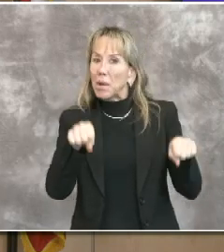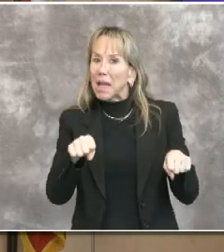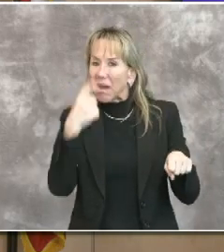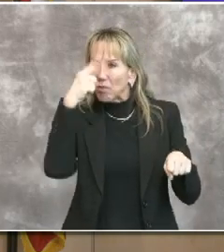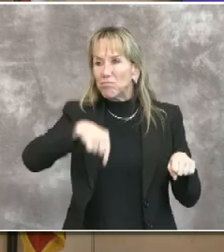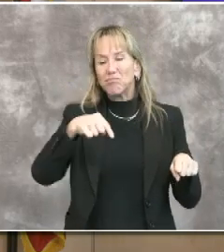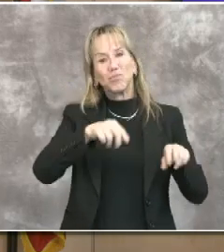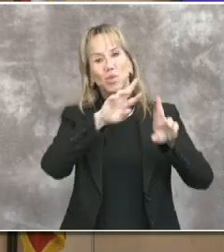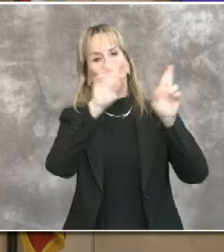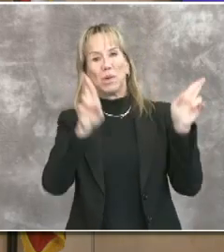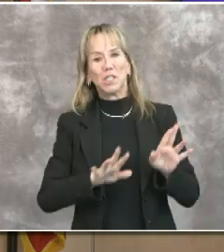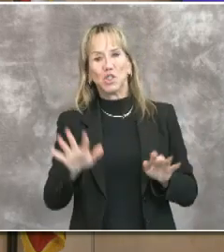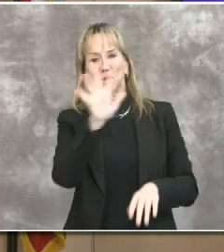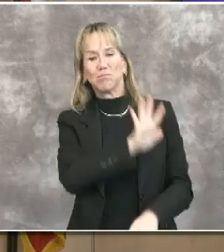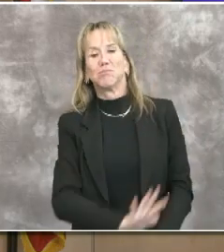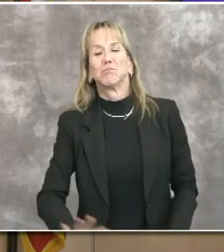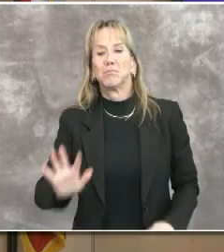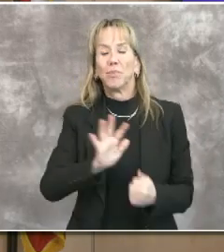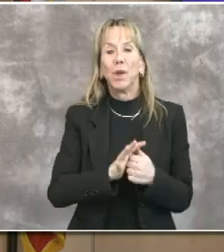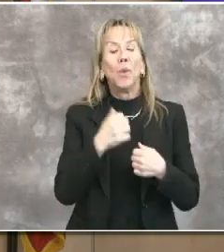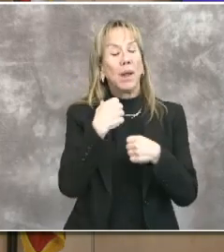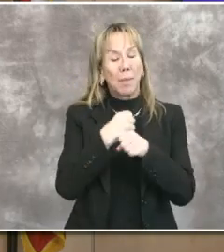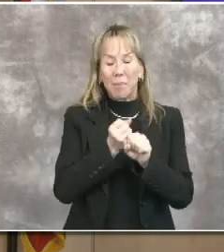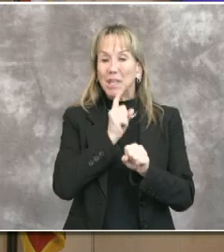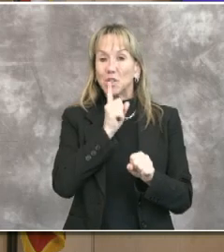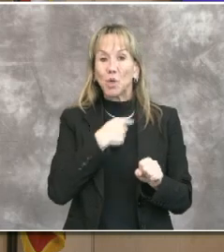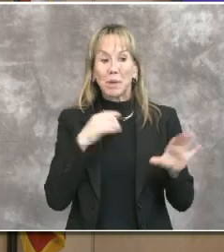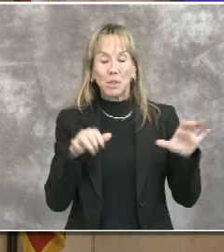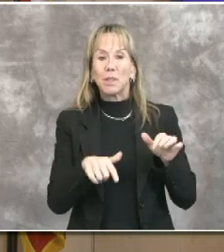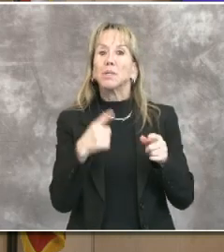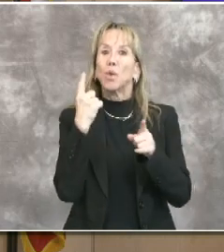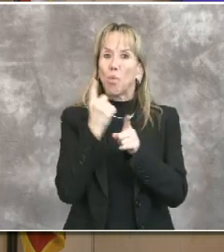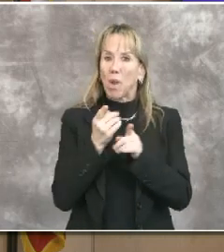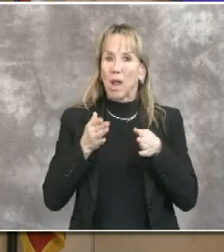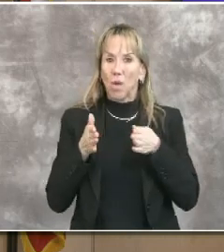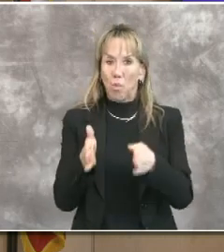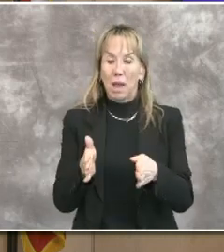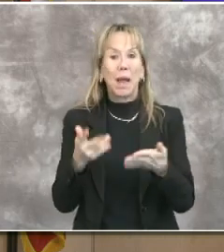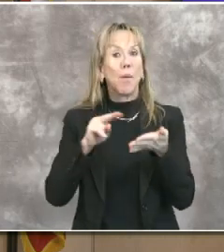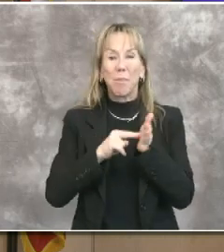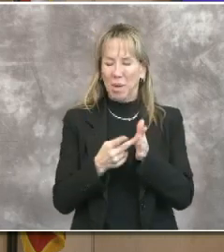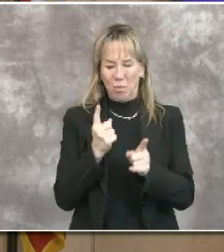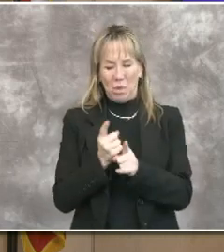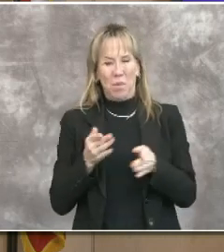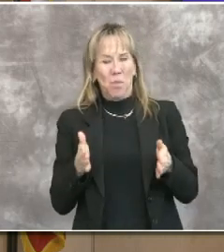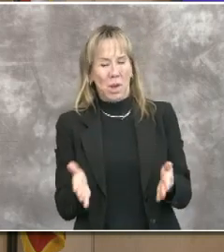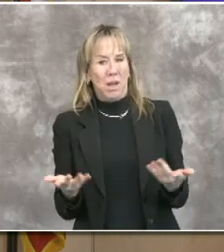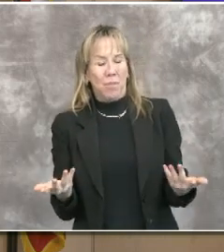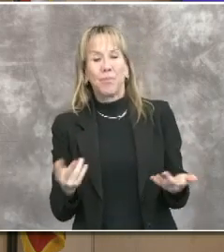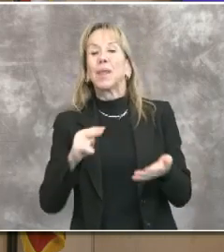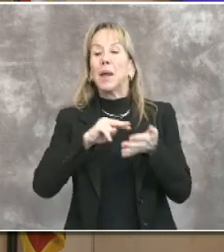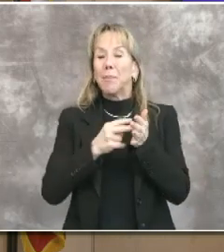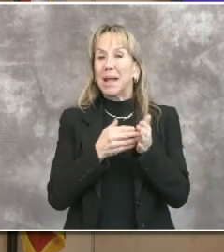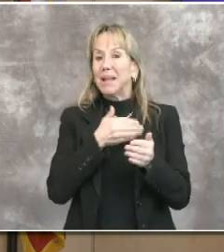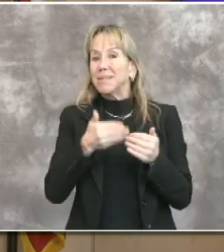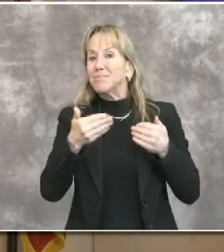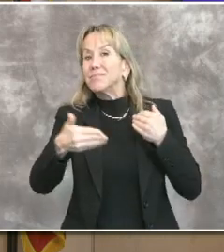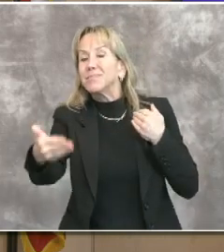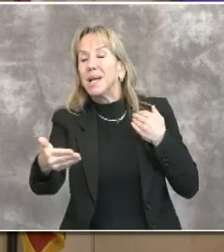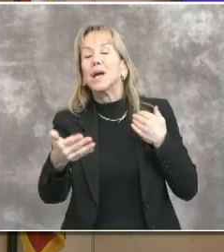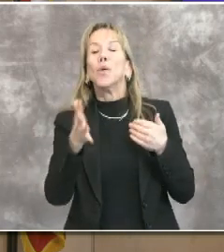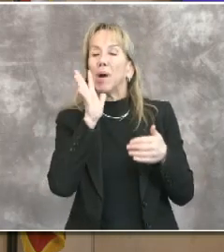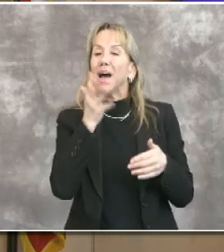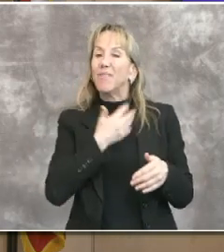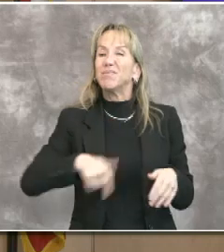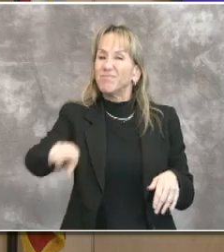to come out of this, it's important that we come out of it in the right way. And that means that over the next coming days, we all have some work to do. I'm going